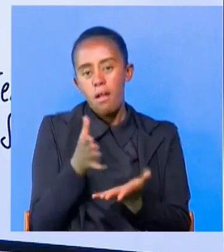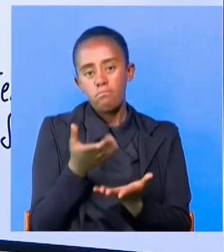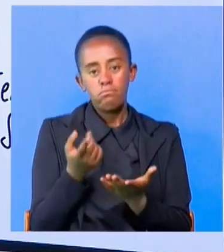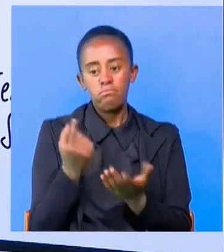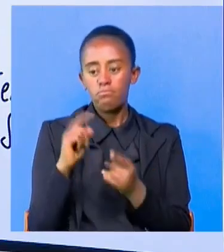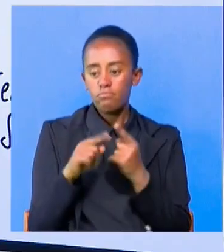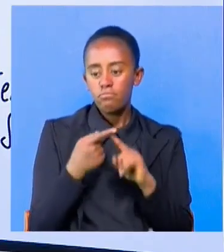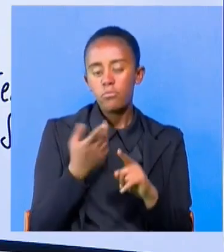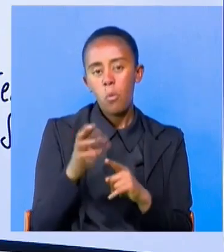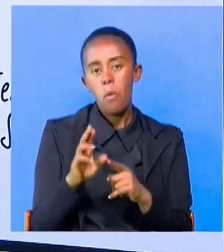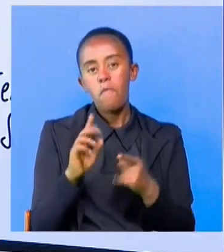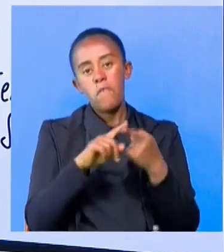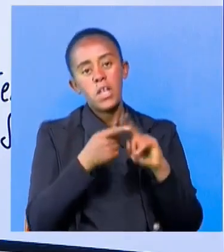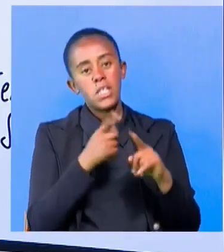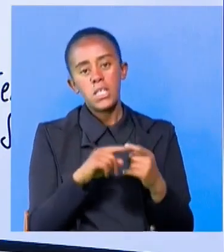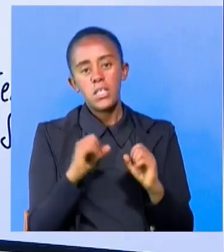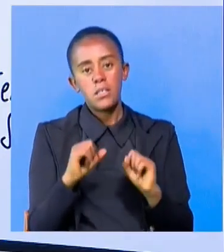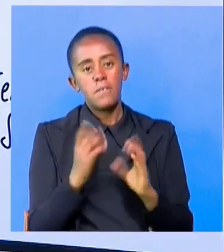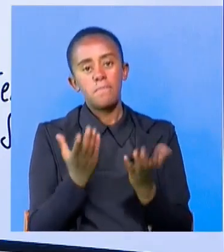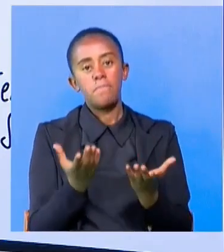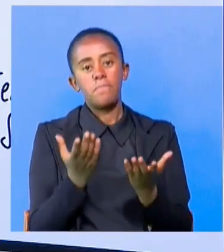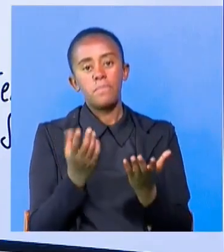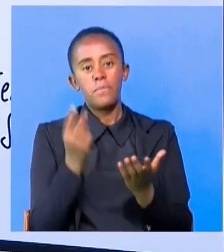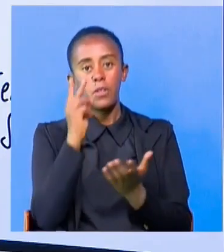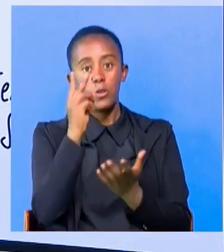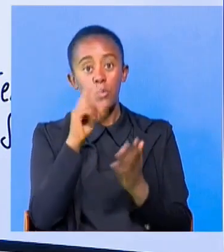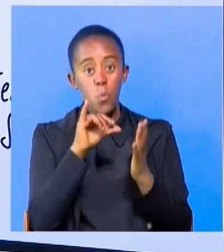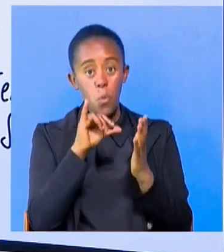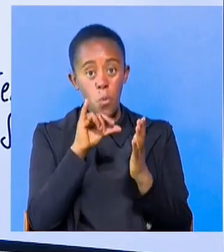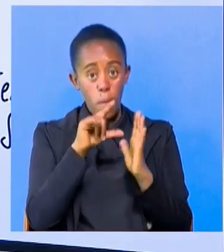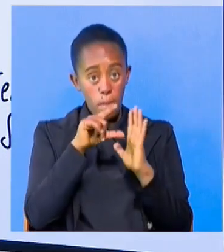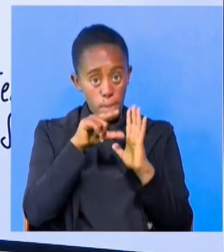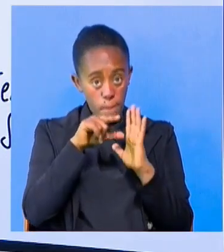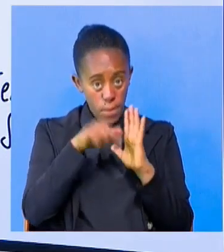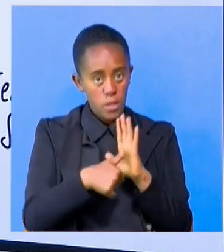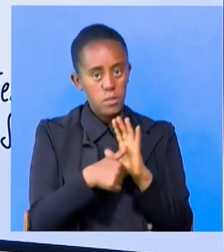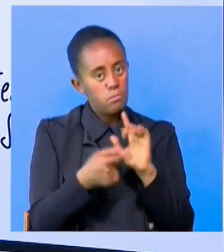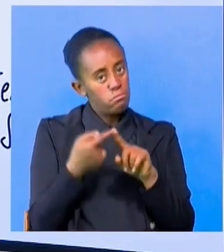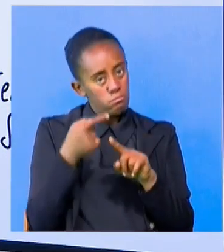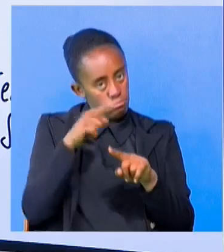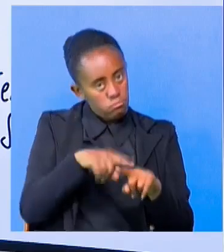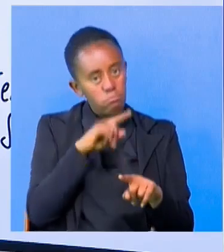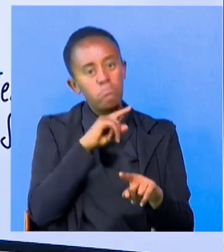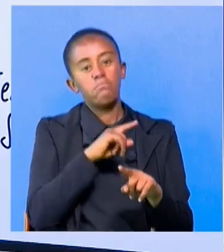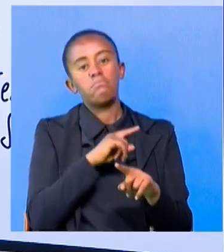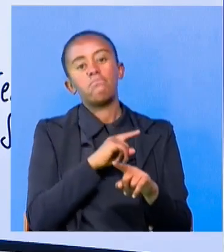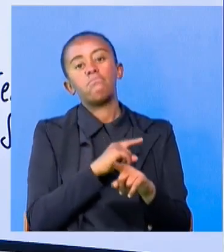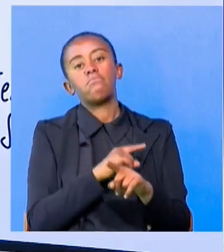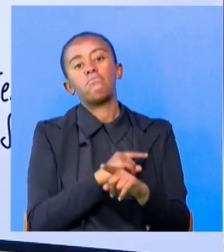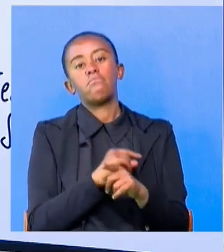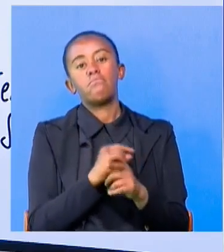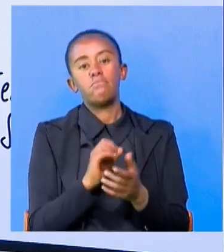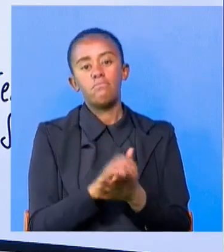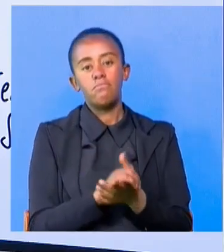your colleagues for 2 minutes, and we will continue to the rest of our